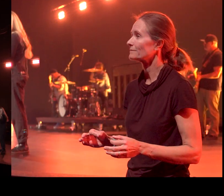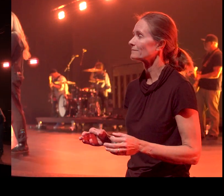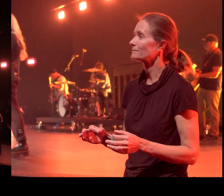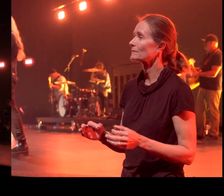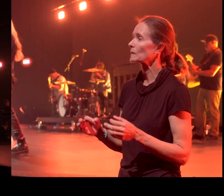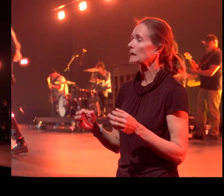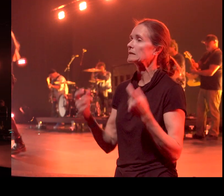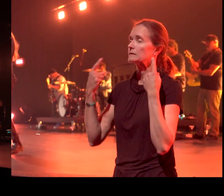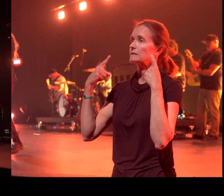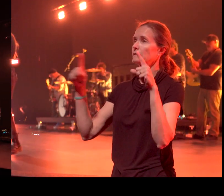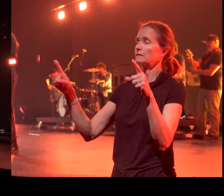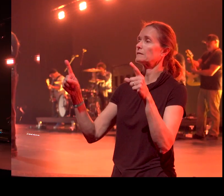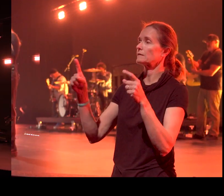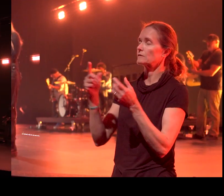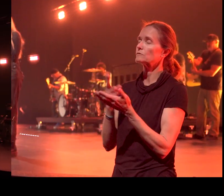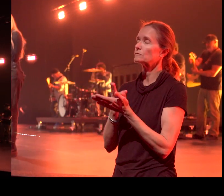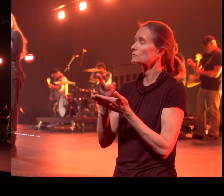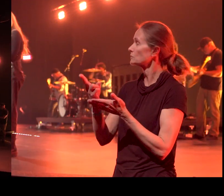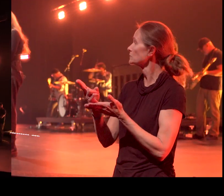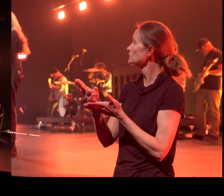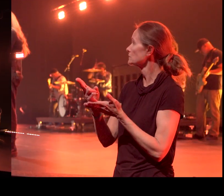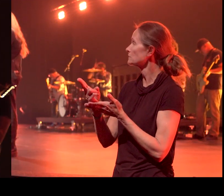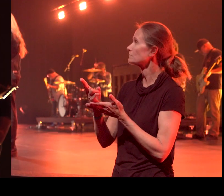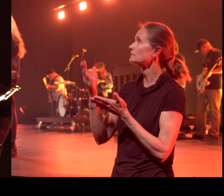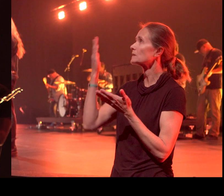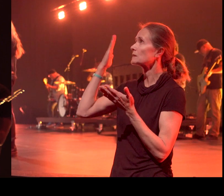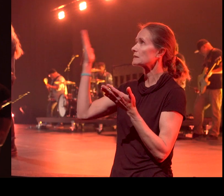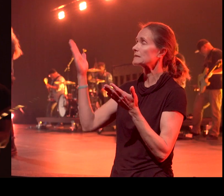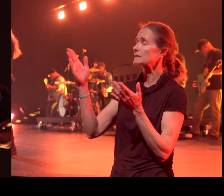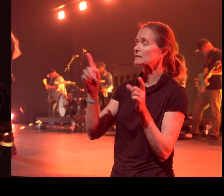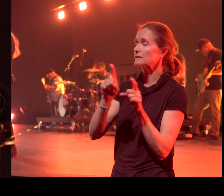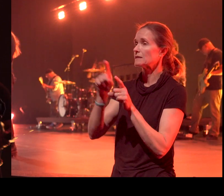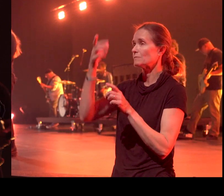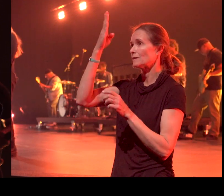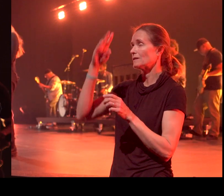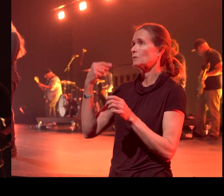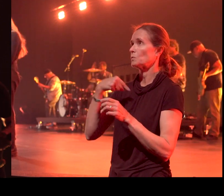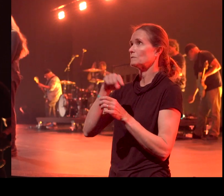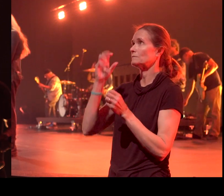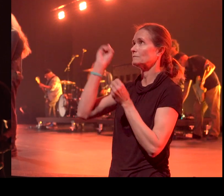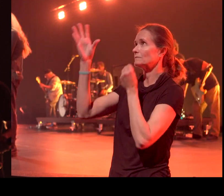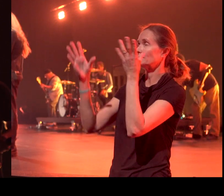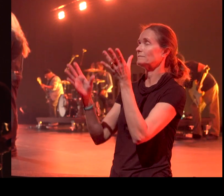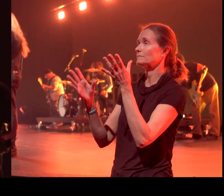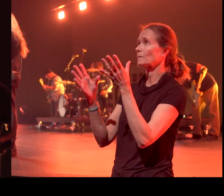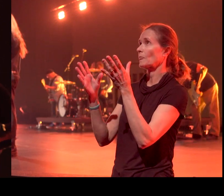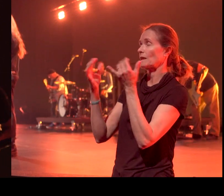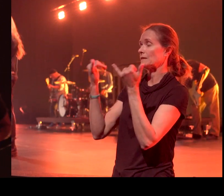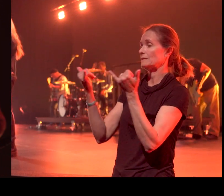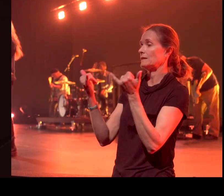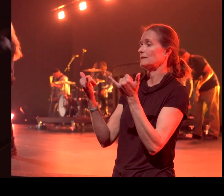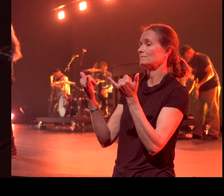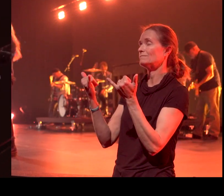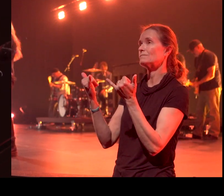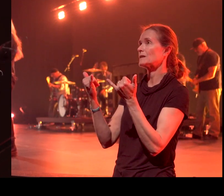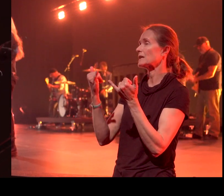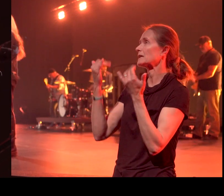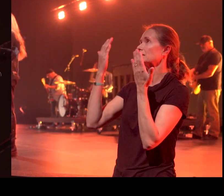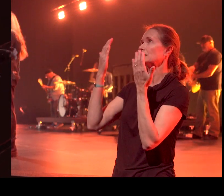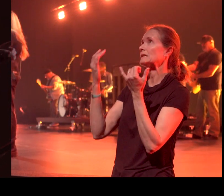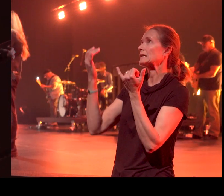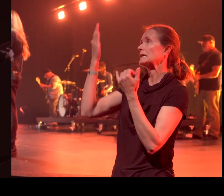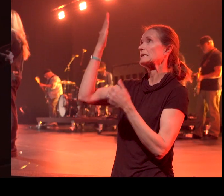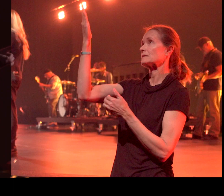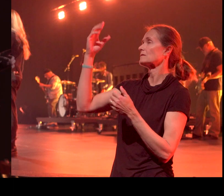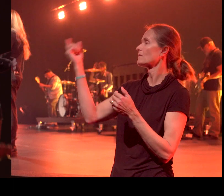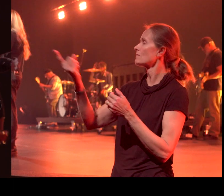Good to declare that truth in this place today. The same God that we sing to today is the same God that has been with us.